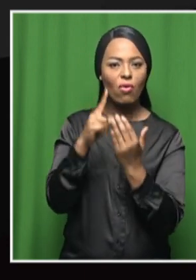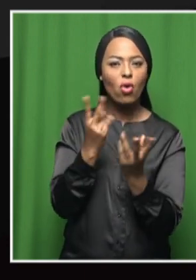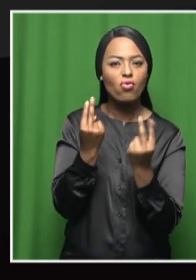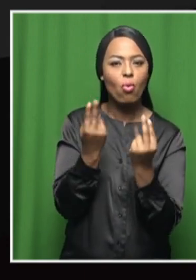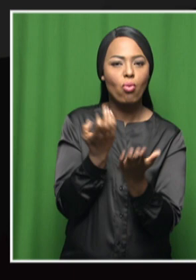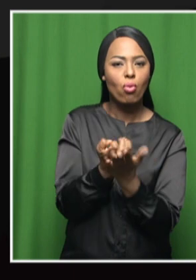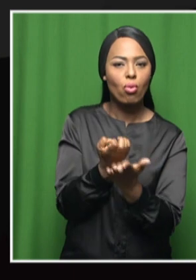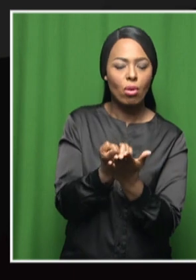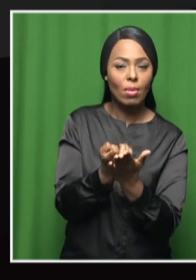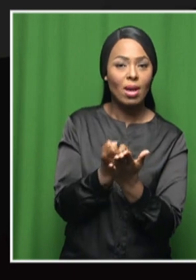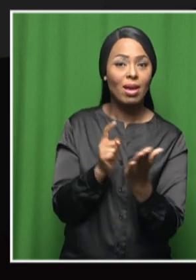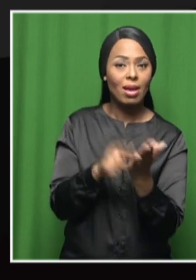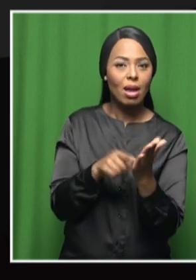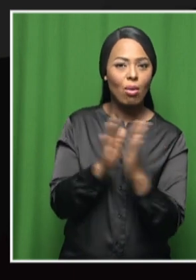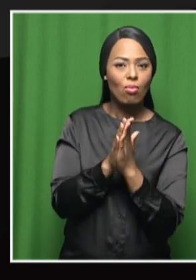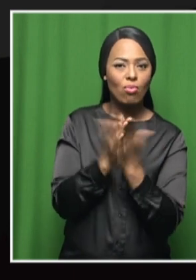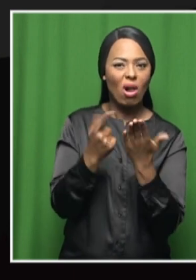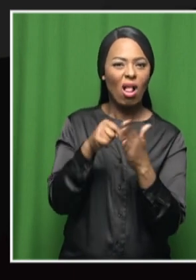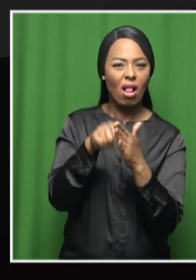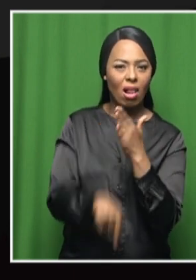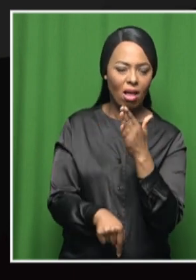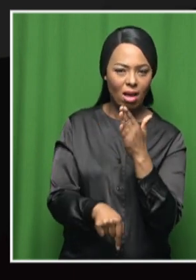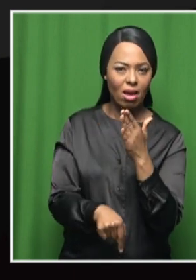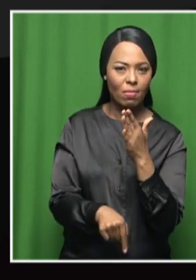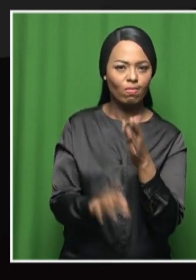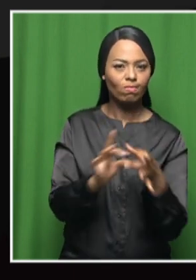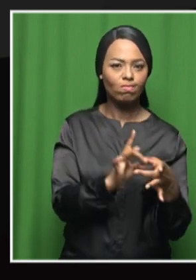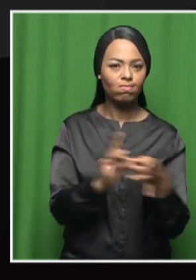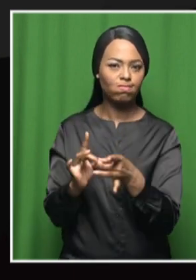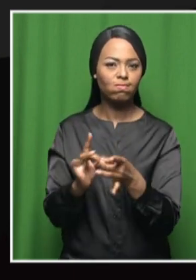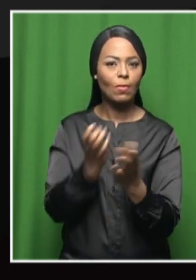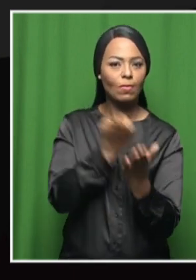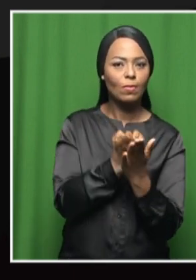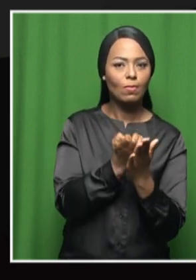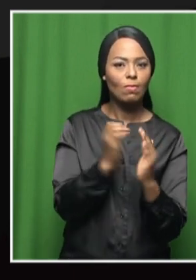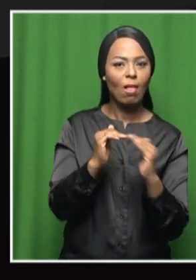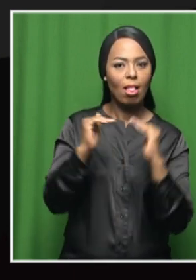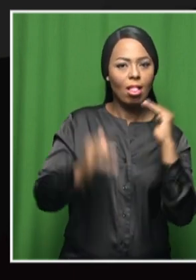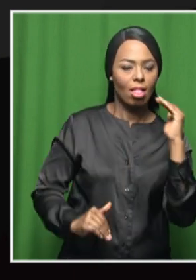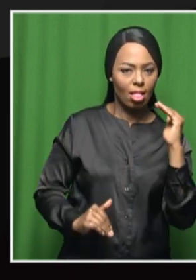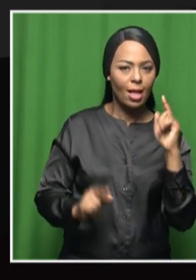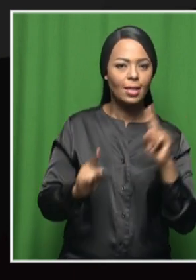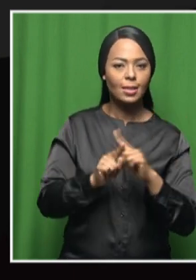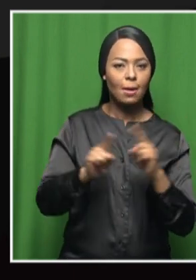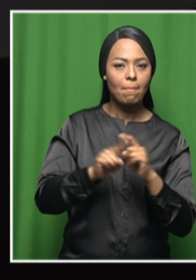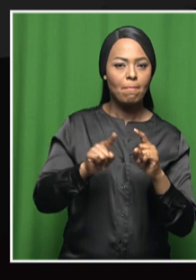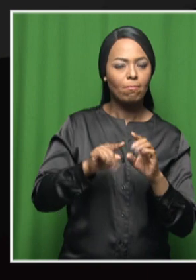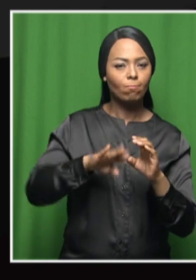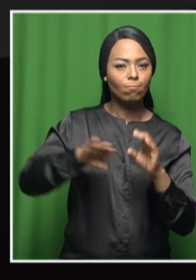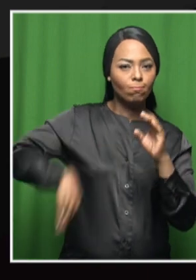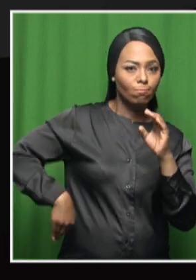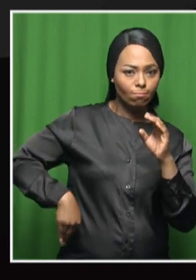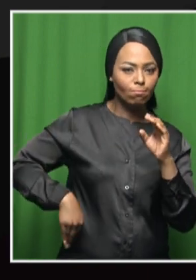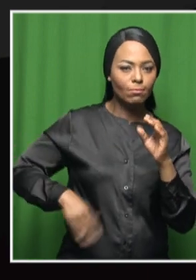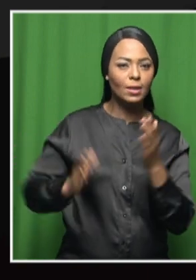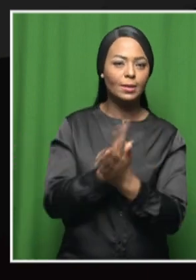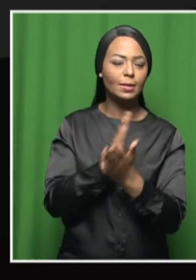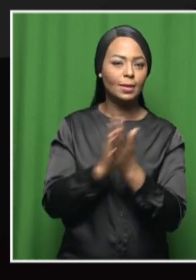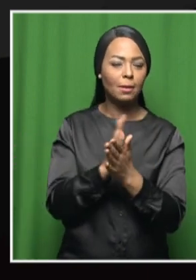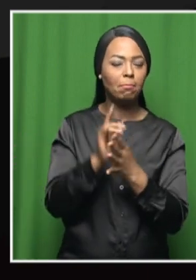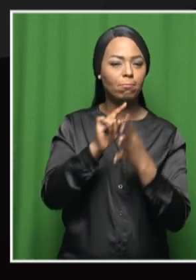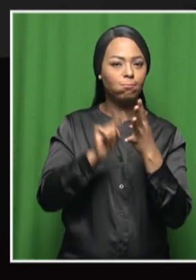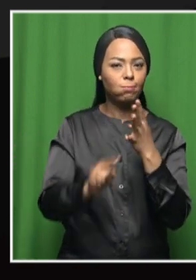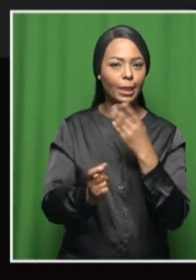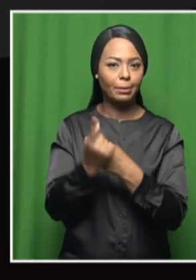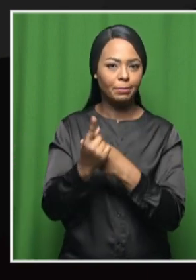economy. This book also details the link between economic inequality and exclusion caused by some of its structural features.